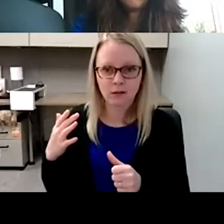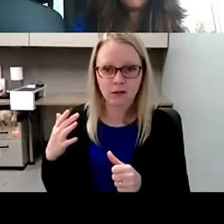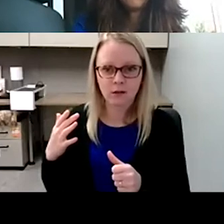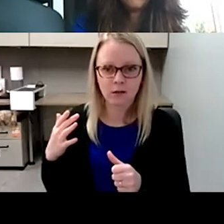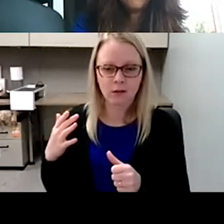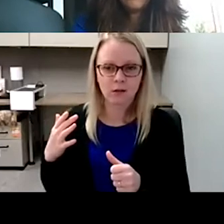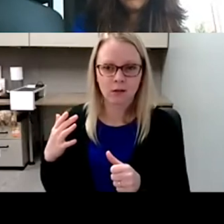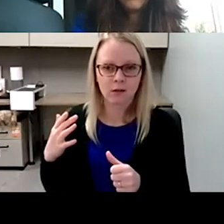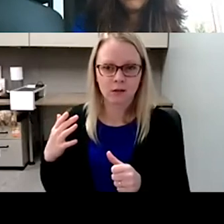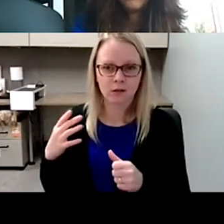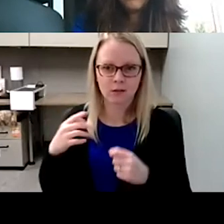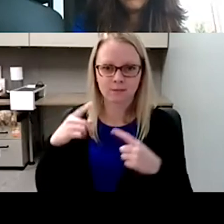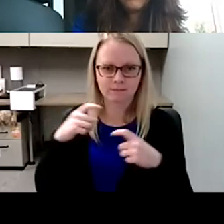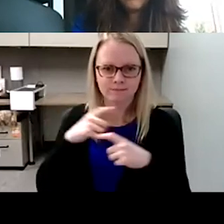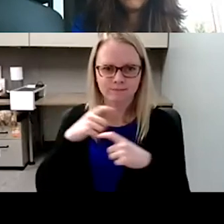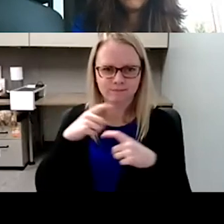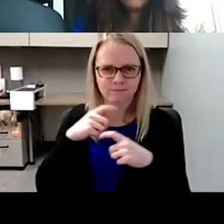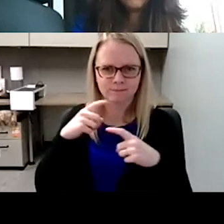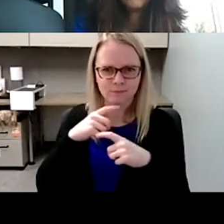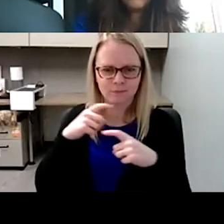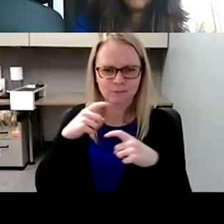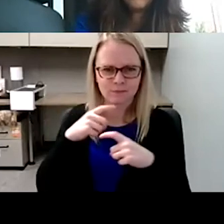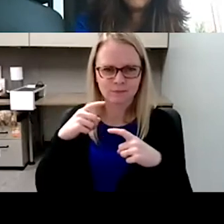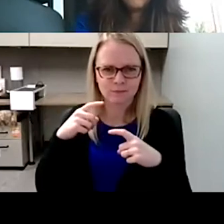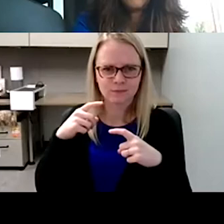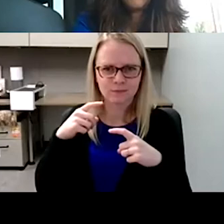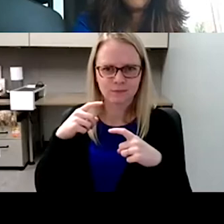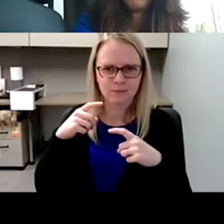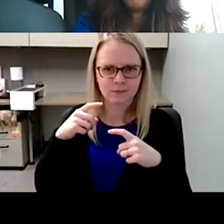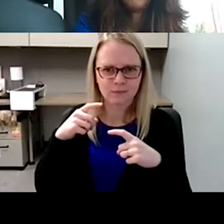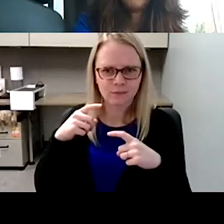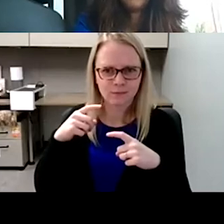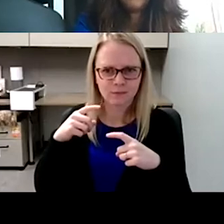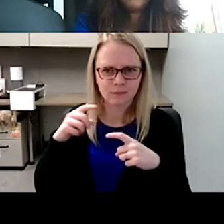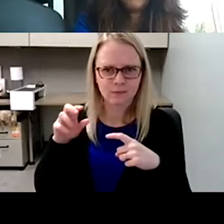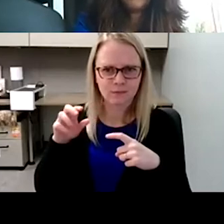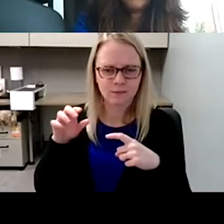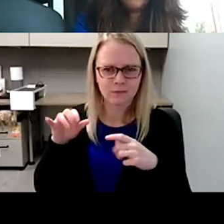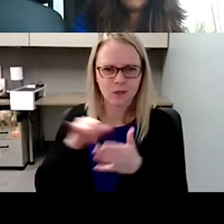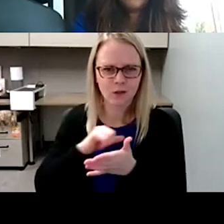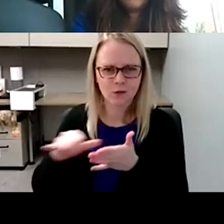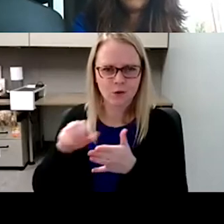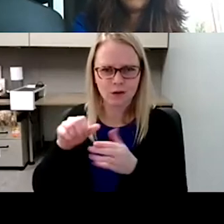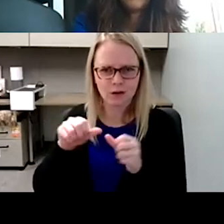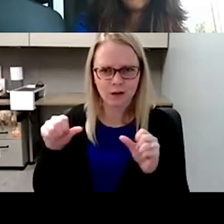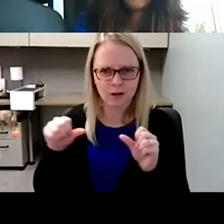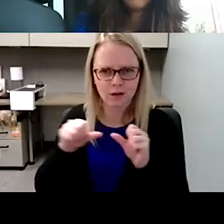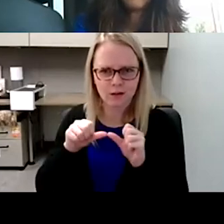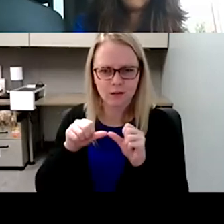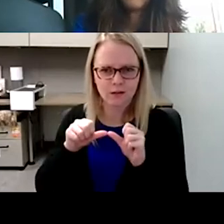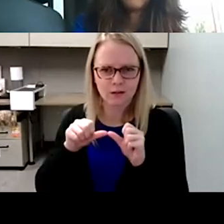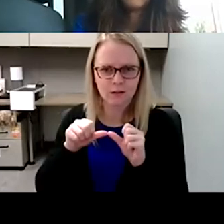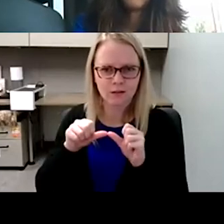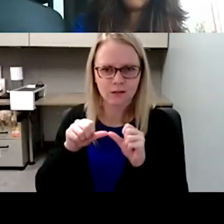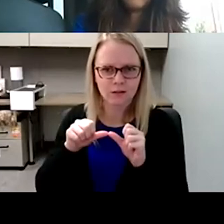exciting to me. I never left the Rochester, New York area. So that was exciting.